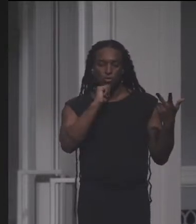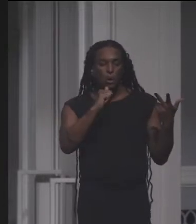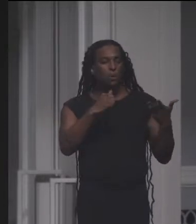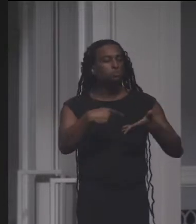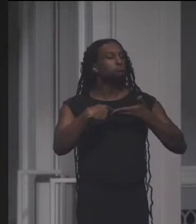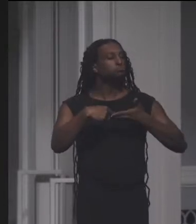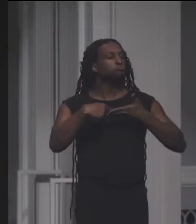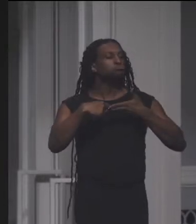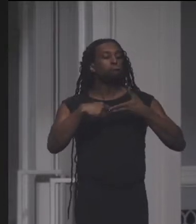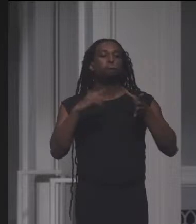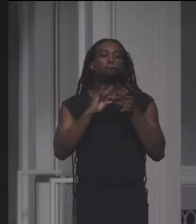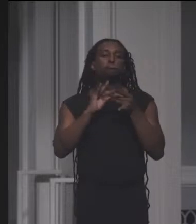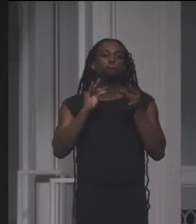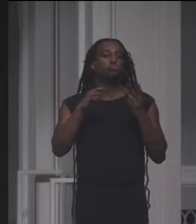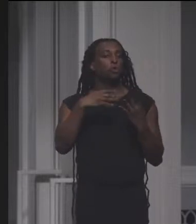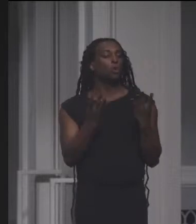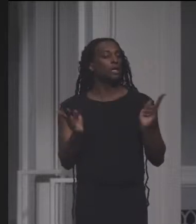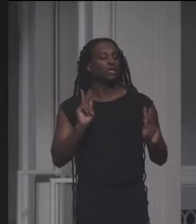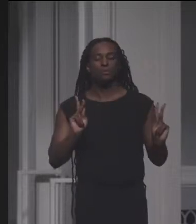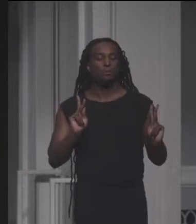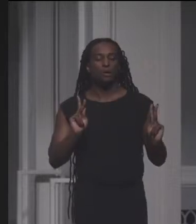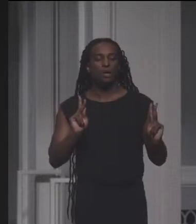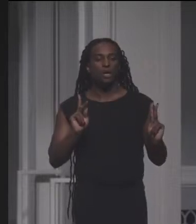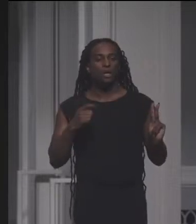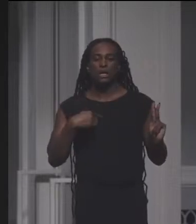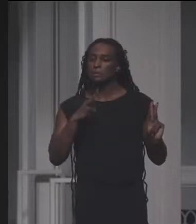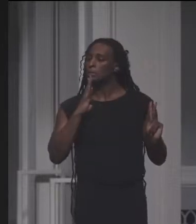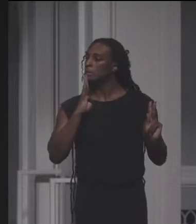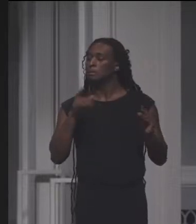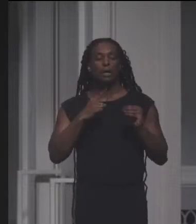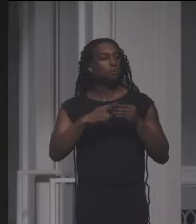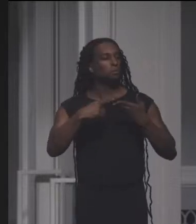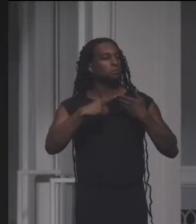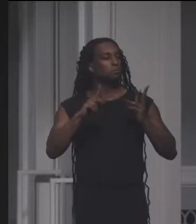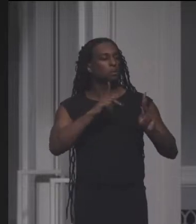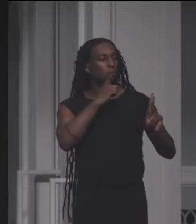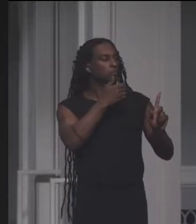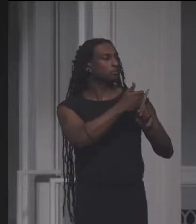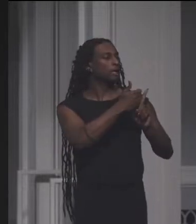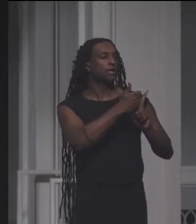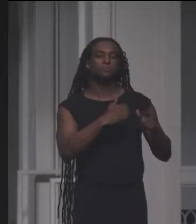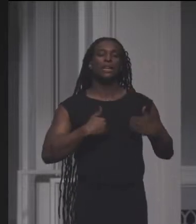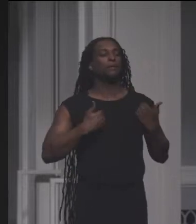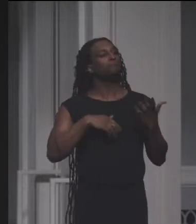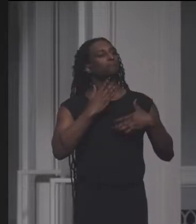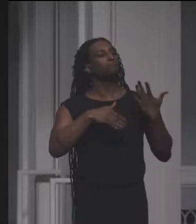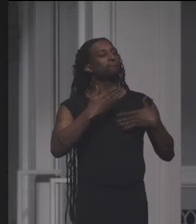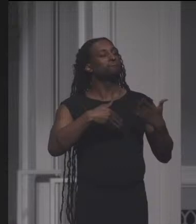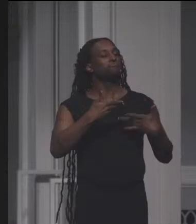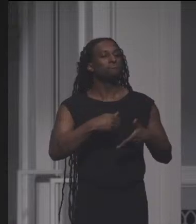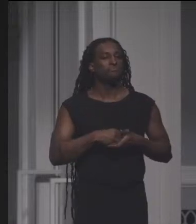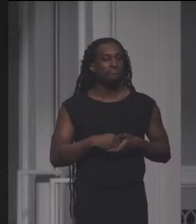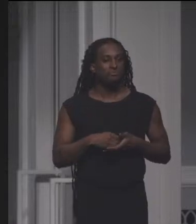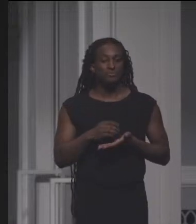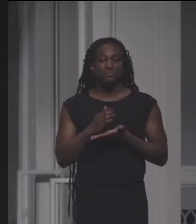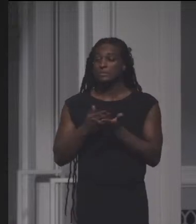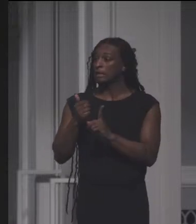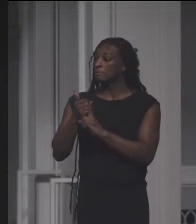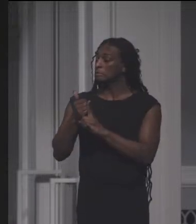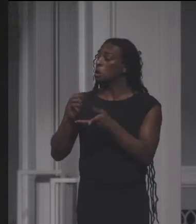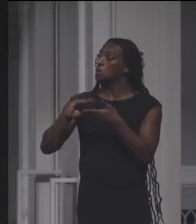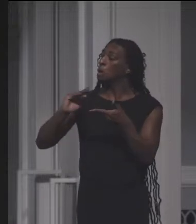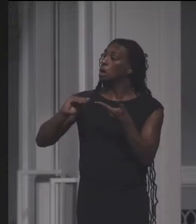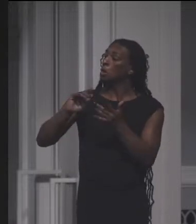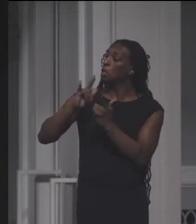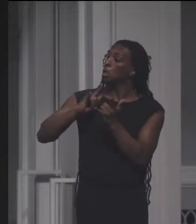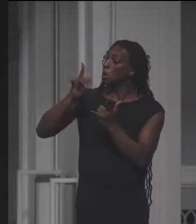queer people. I just talk about people living their lives, and some of them have sex with men, some have